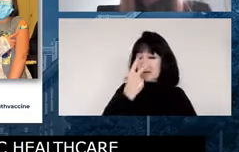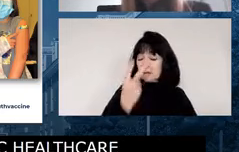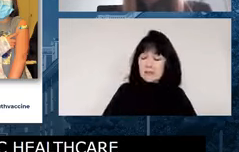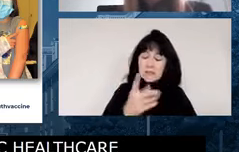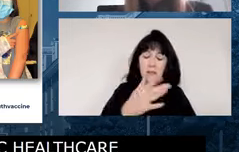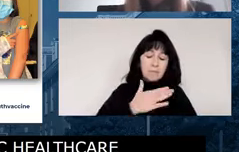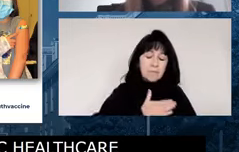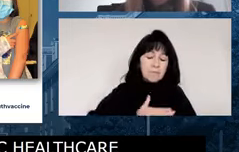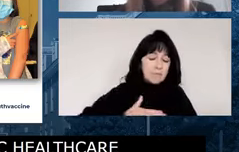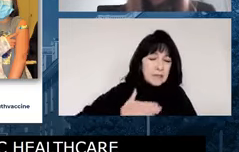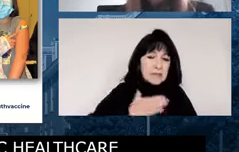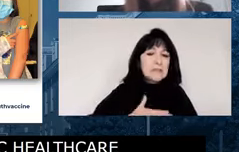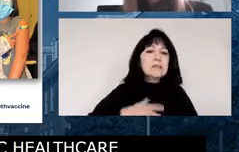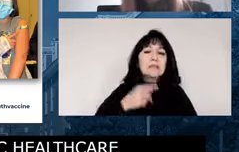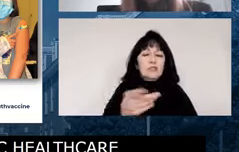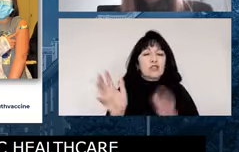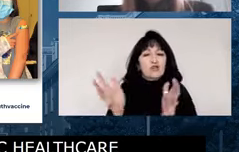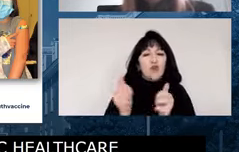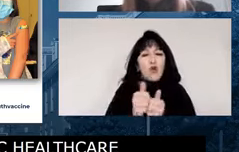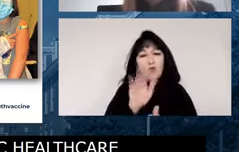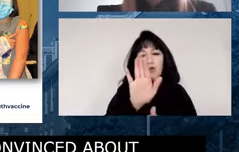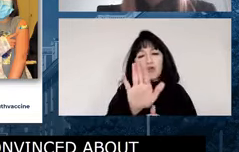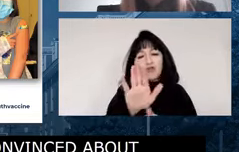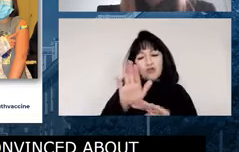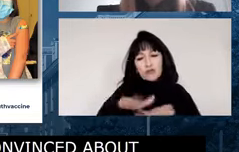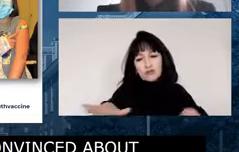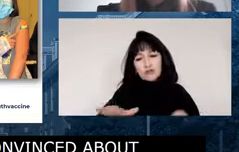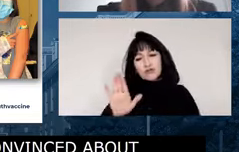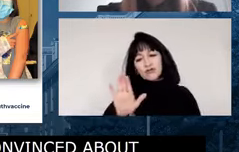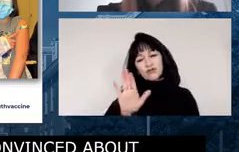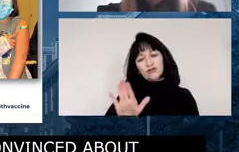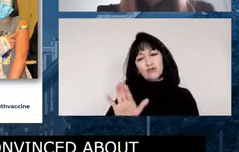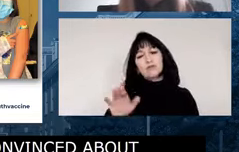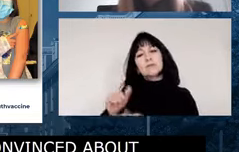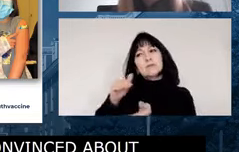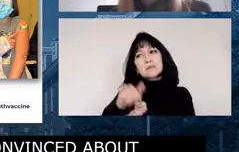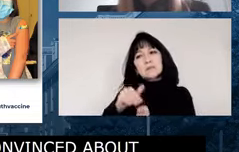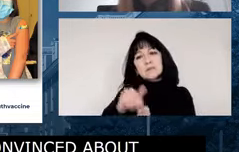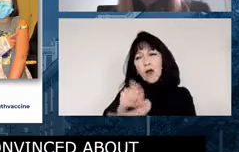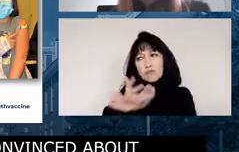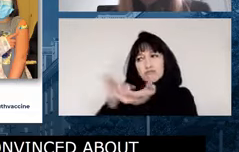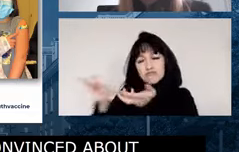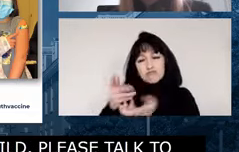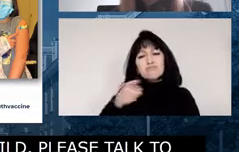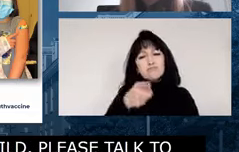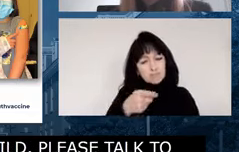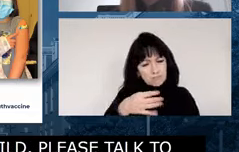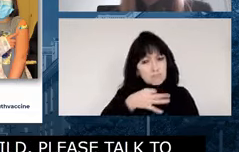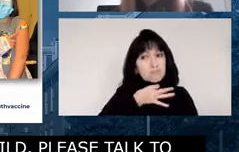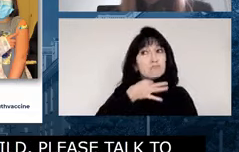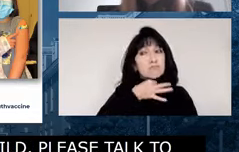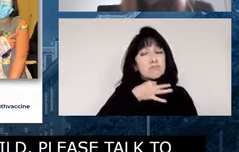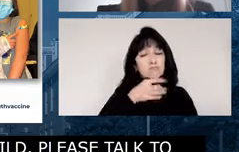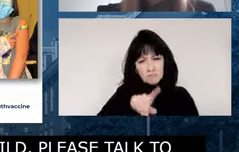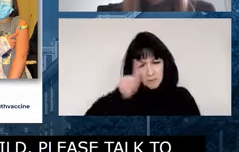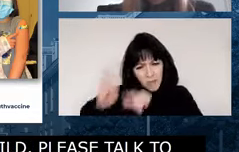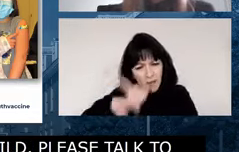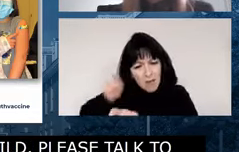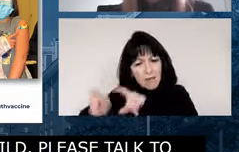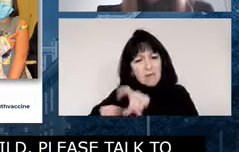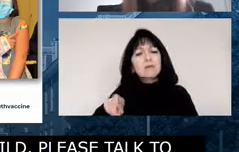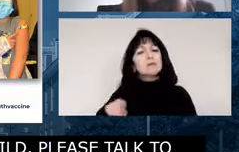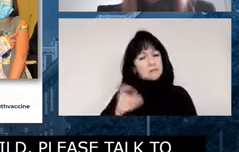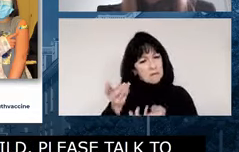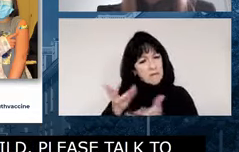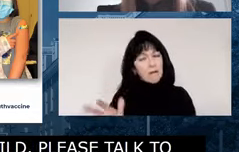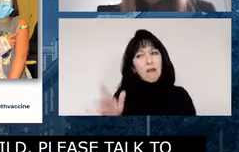child's pediatrician. It has been shown that these conversations have really helped to address people's concerns. If you've